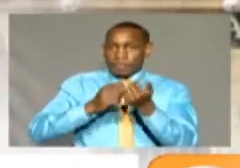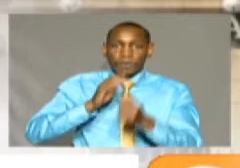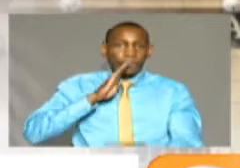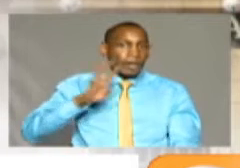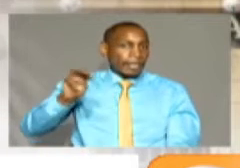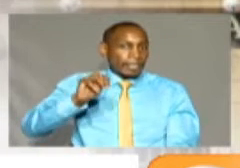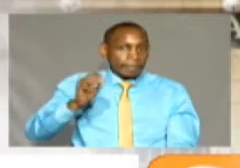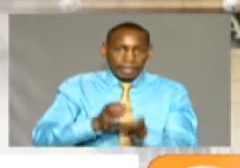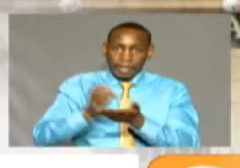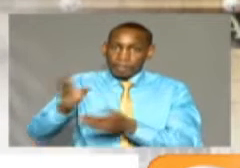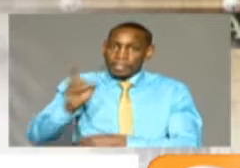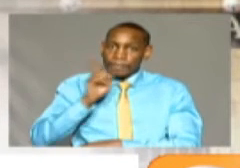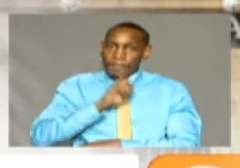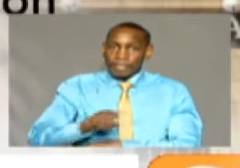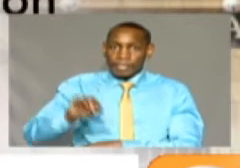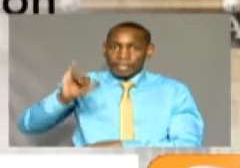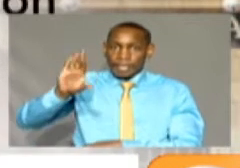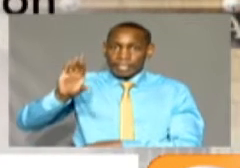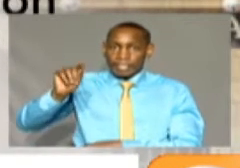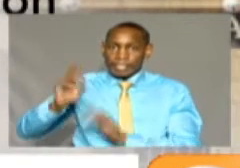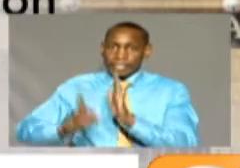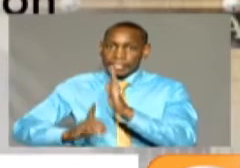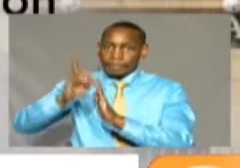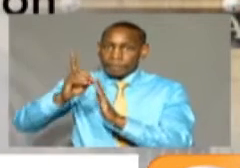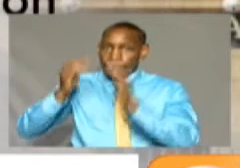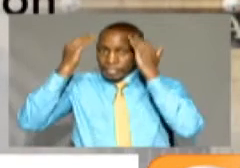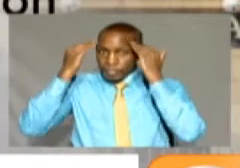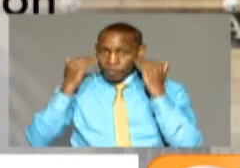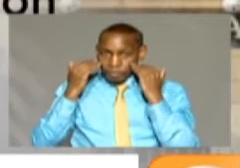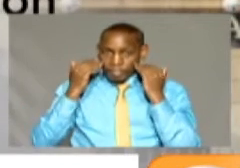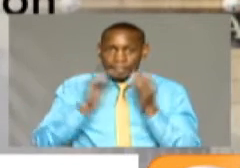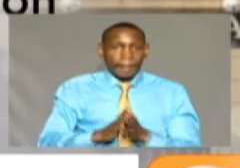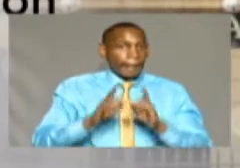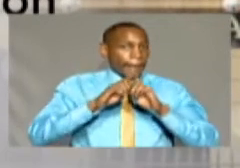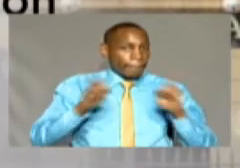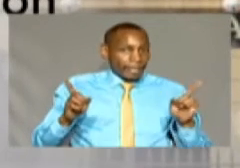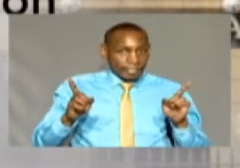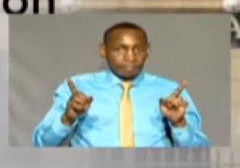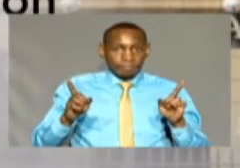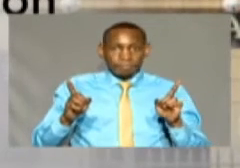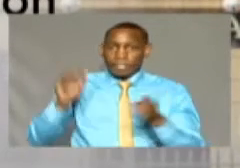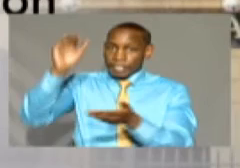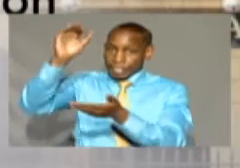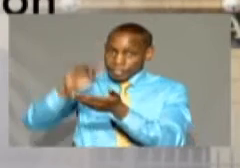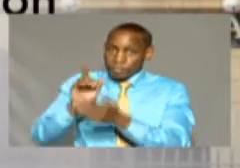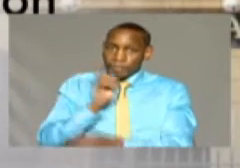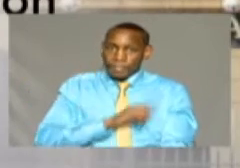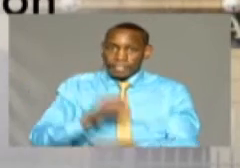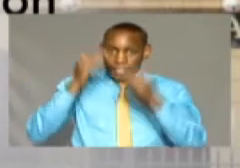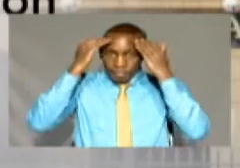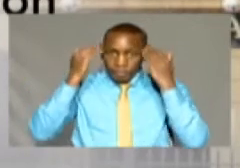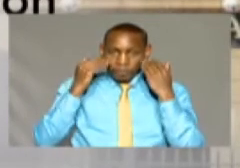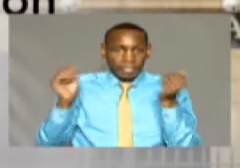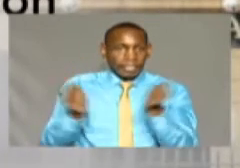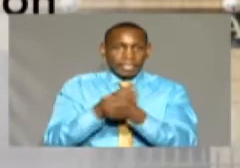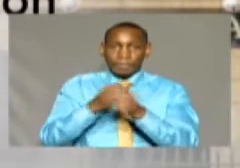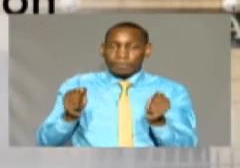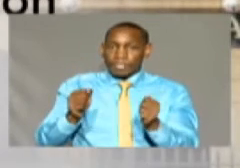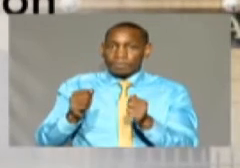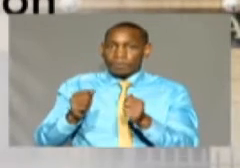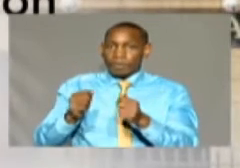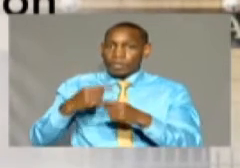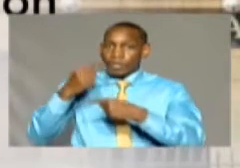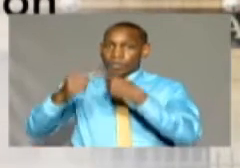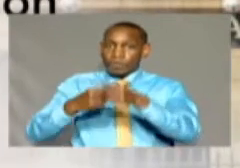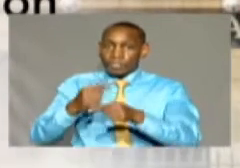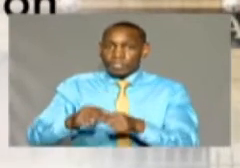million had been set aside for ICT development in the judiciary. But with that gone too, the judiciary will no longer finalize on